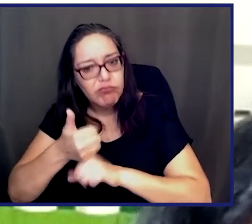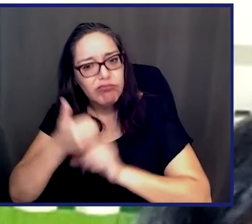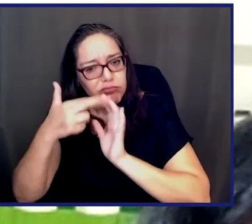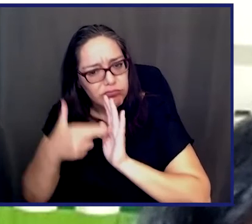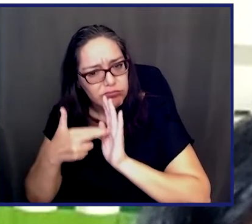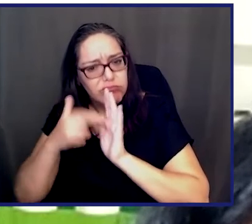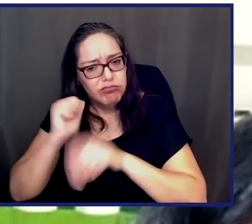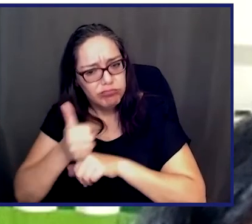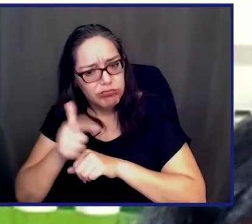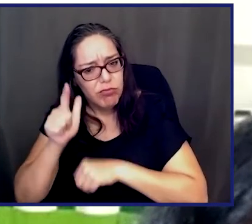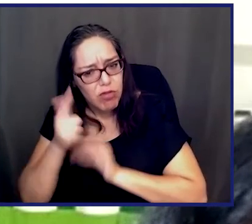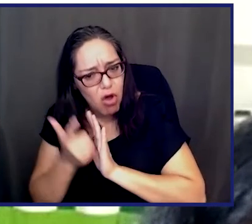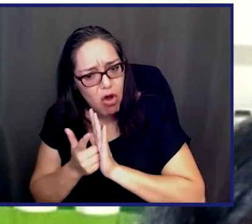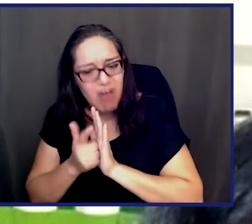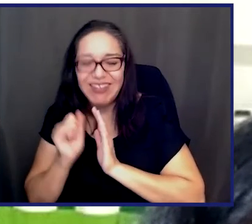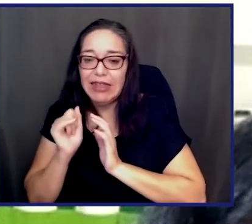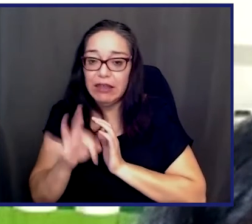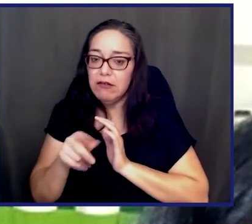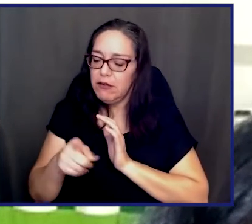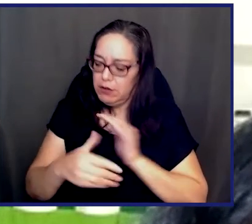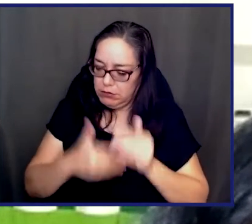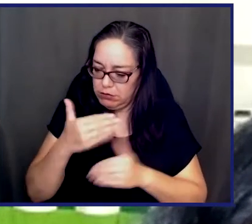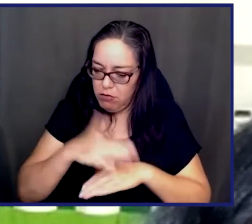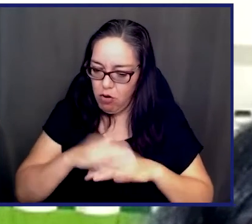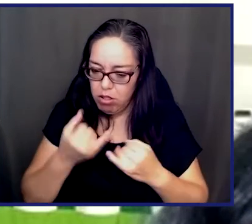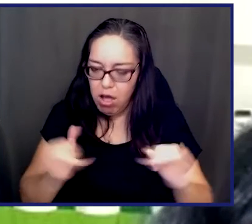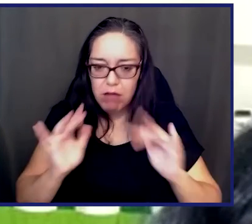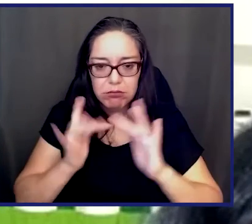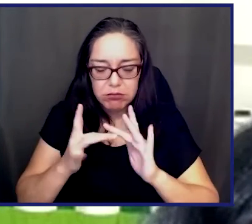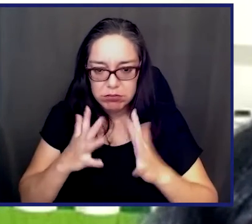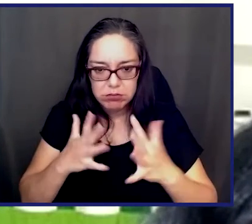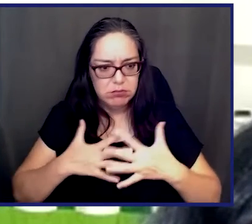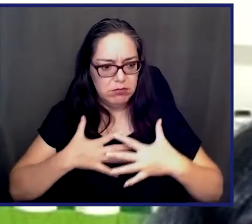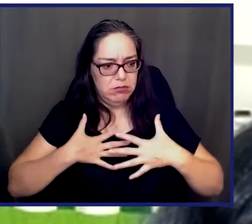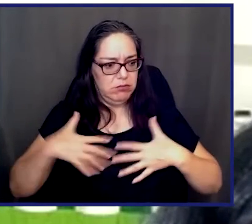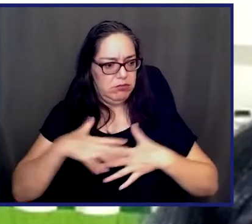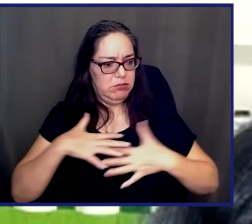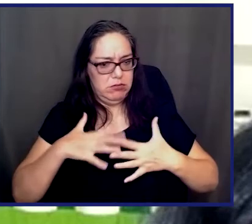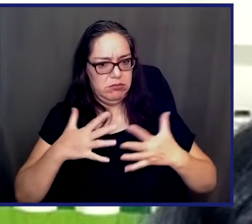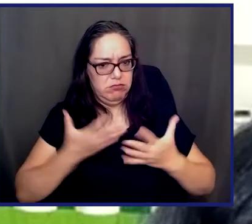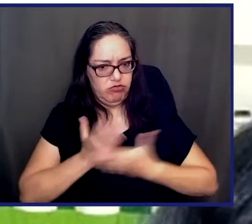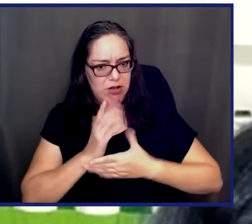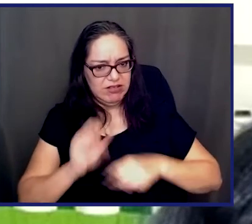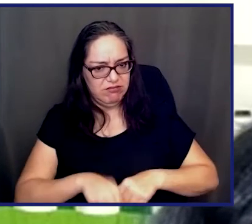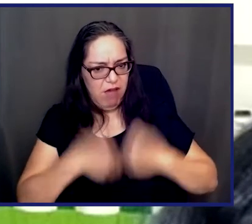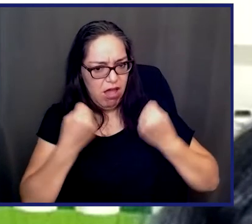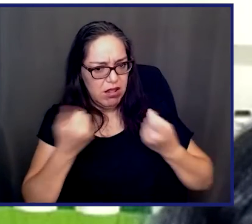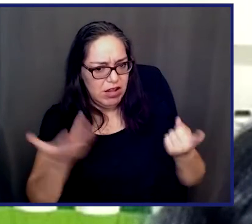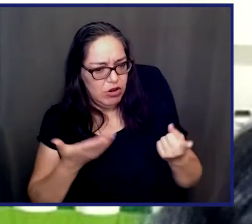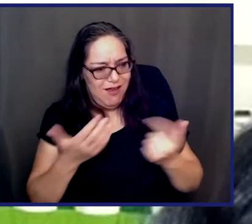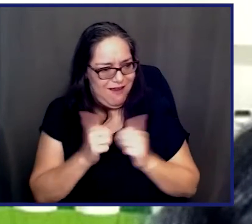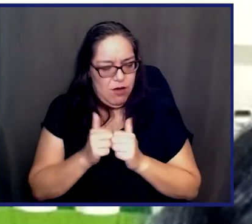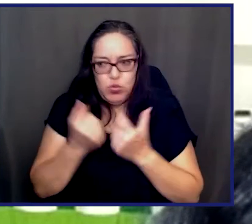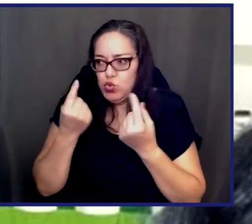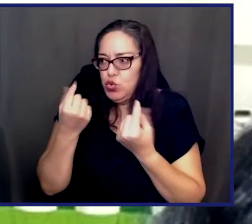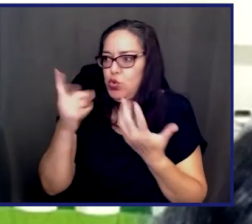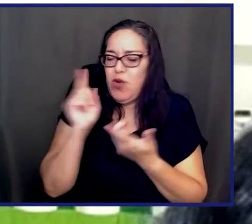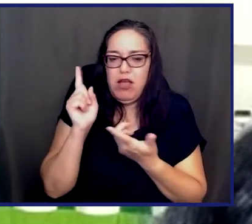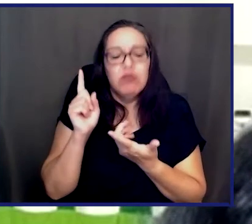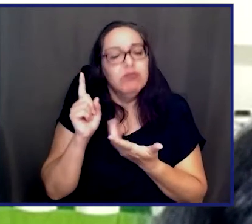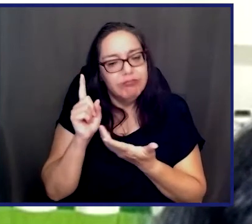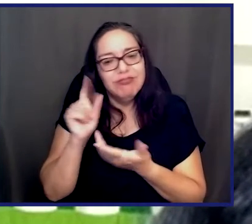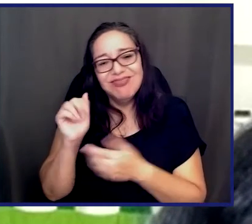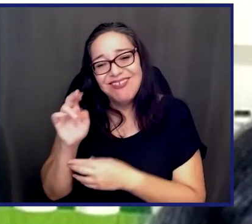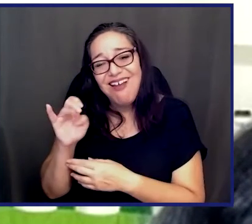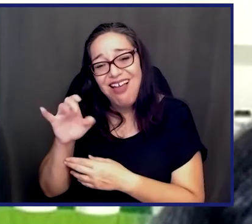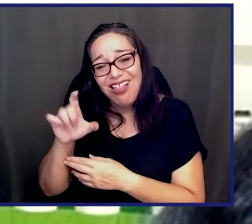their rights are violated on the online space. So Angeles has spoken about this, the current practice in